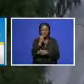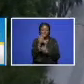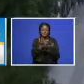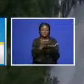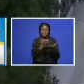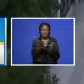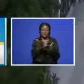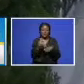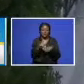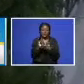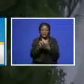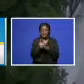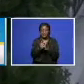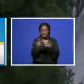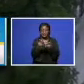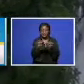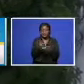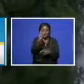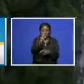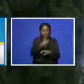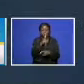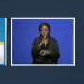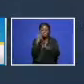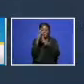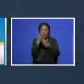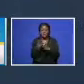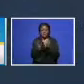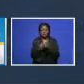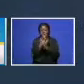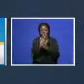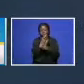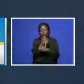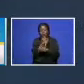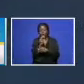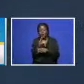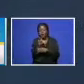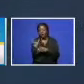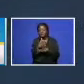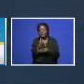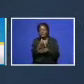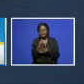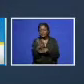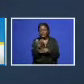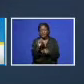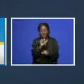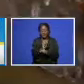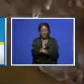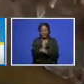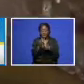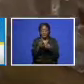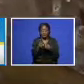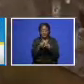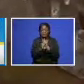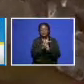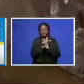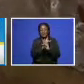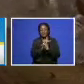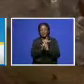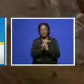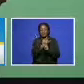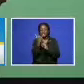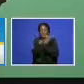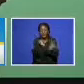establishments should be Bahamian grown or fished. He also indicated that aggressive efforts are underway to protect the country's marine